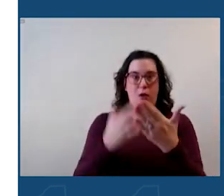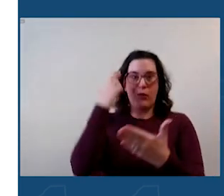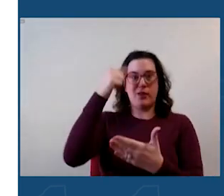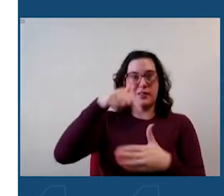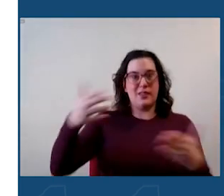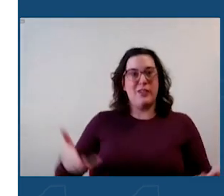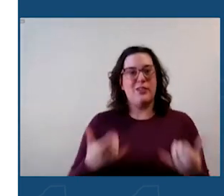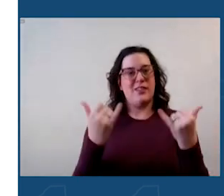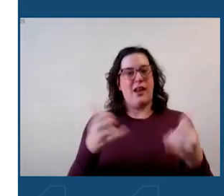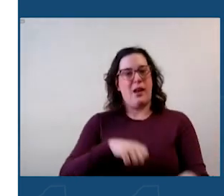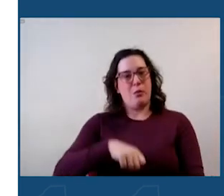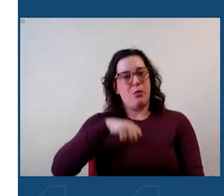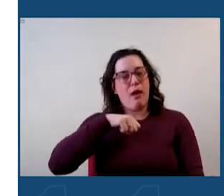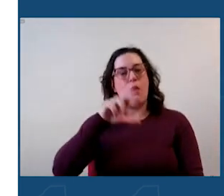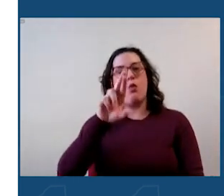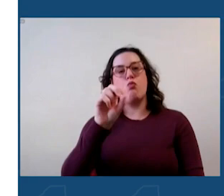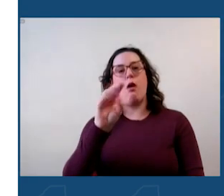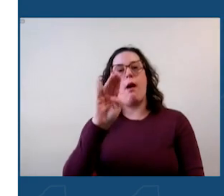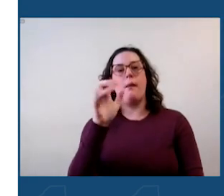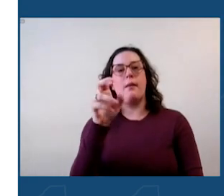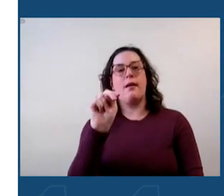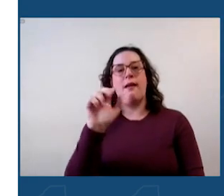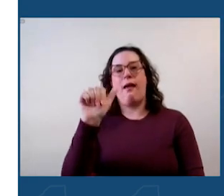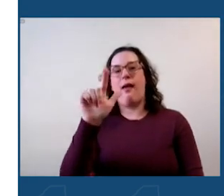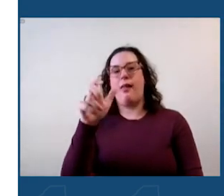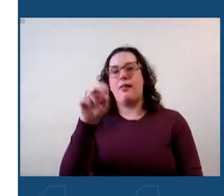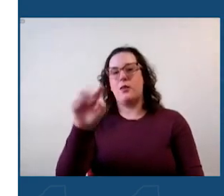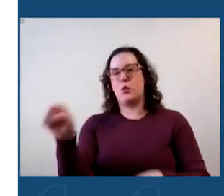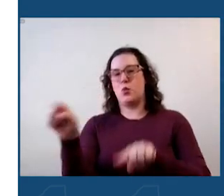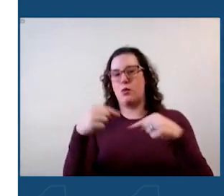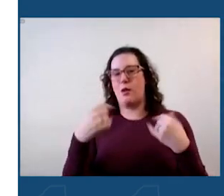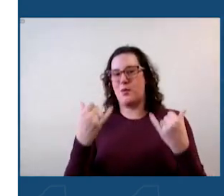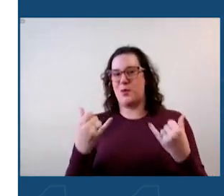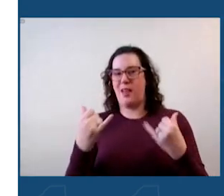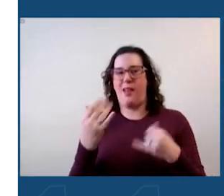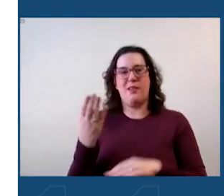proud, Robin Allen, to have you here today to join us and say a few words.